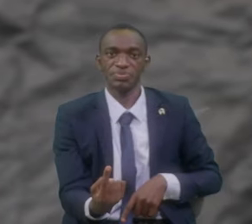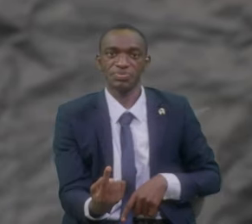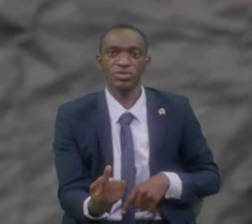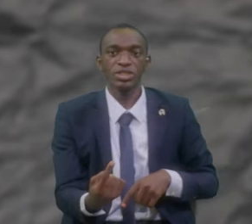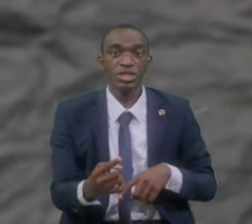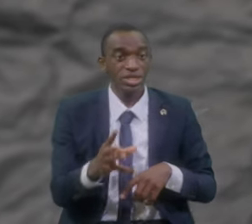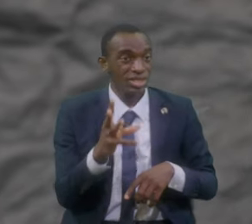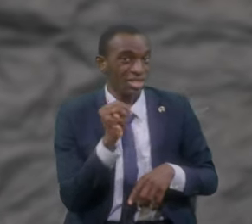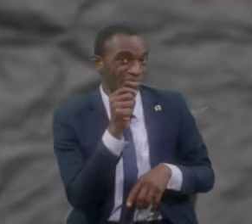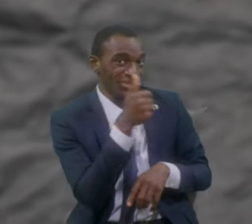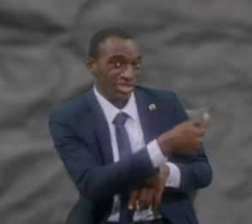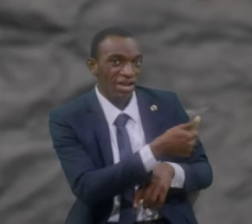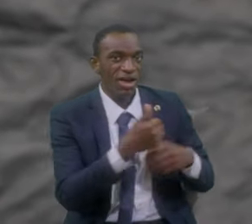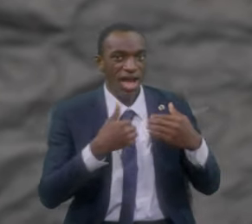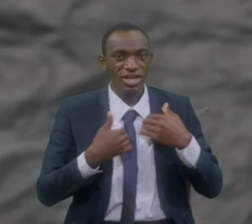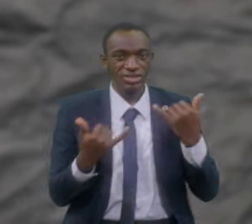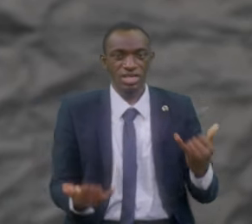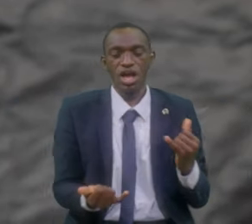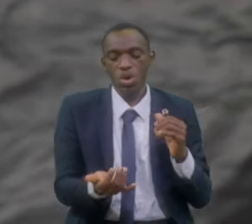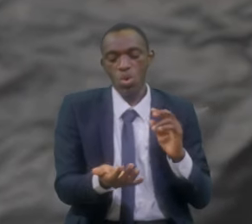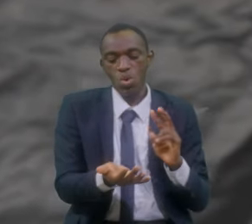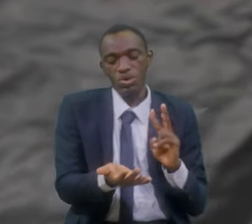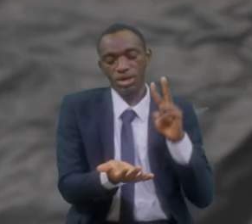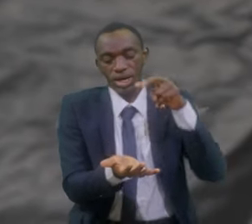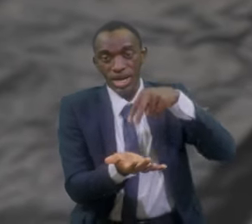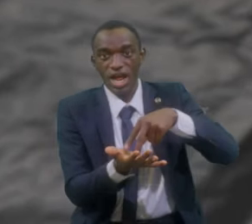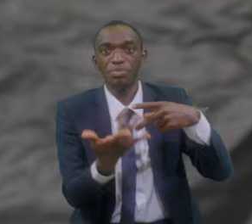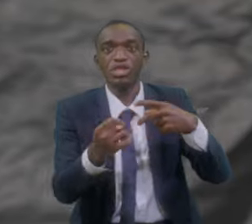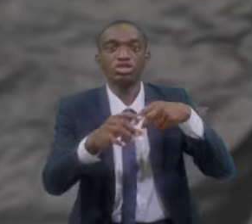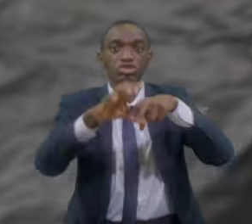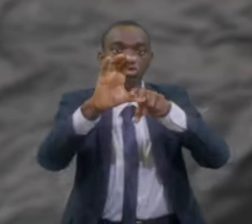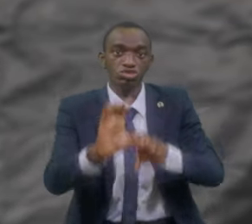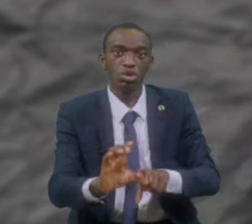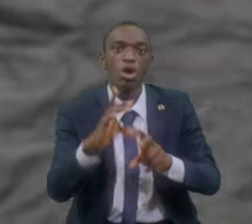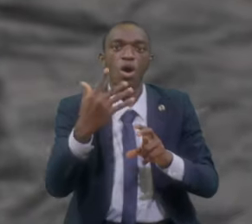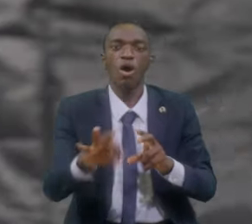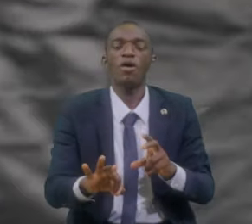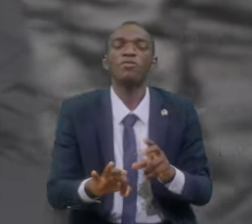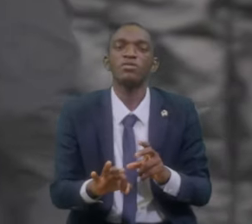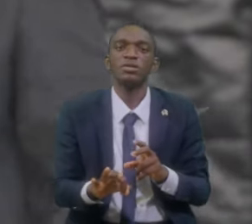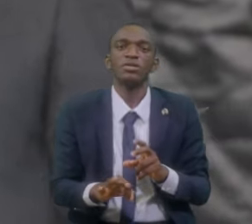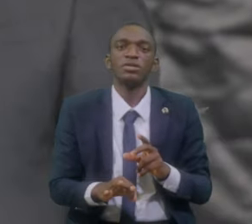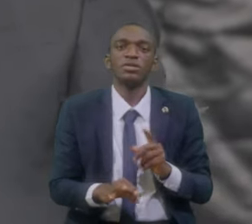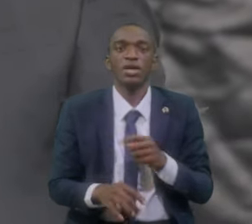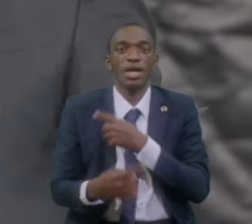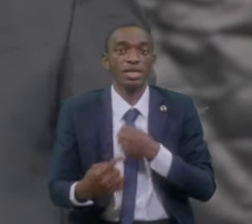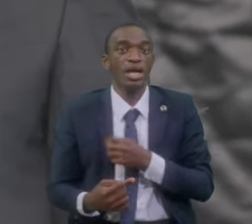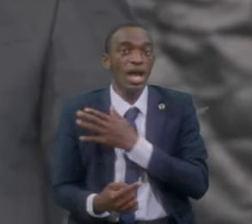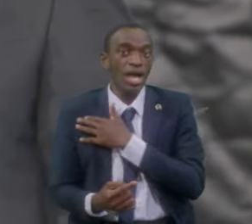now climbed to the throne of the heart, and instead of worshiping